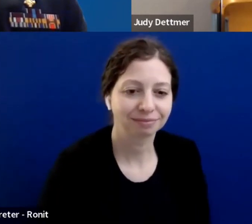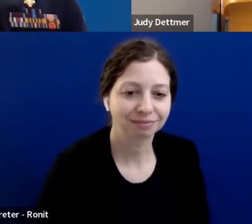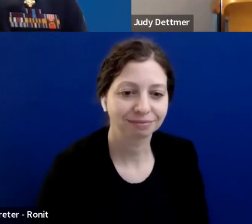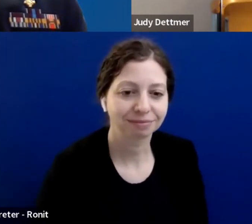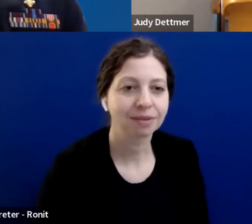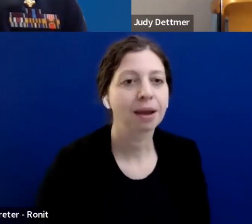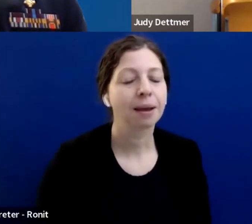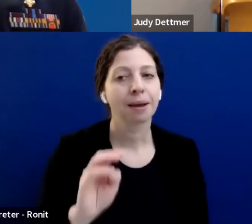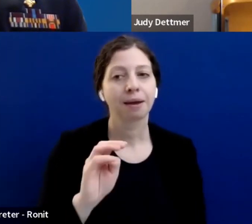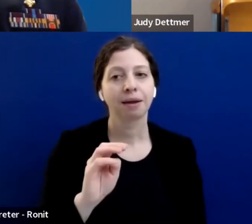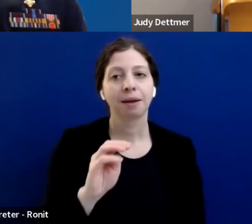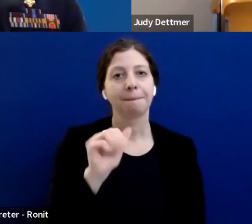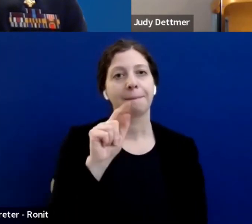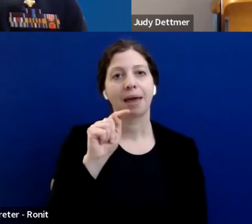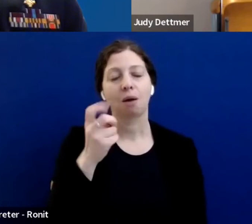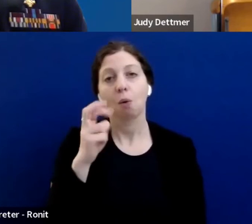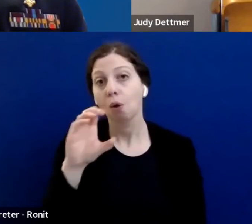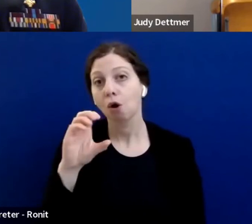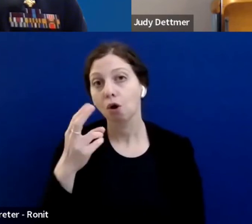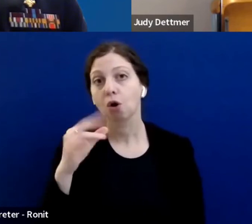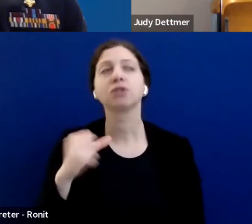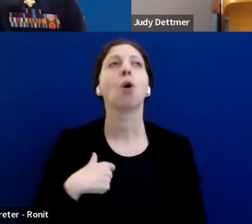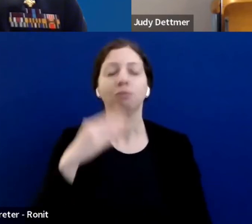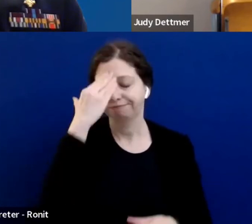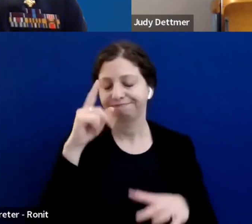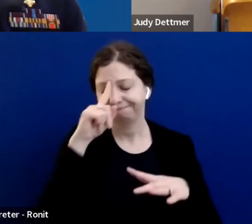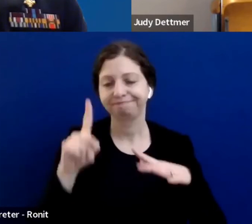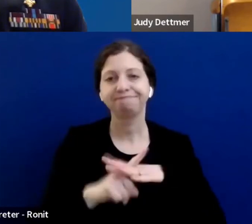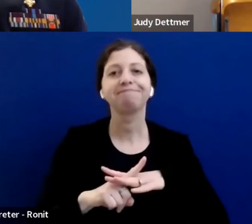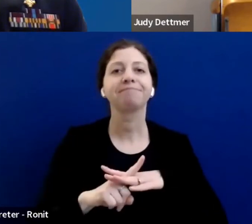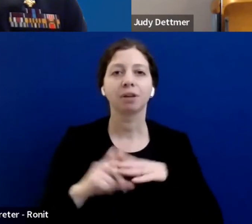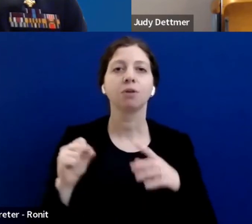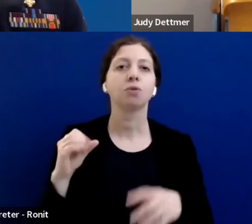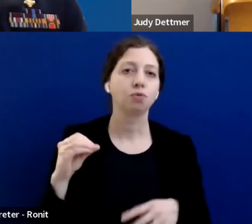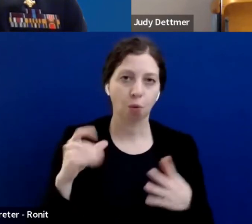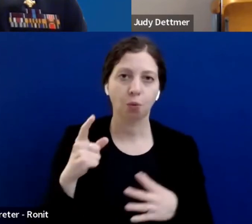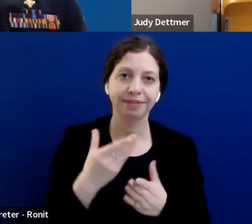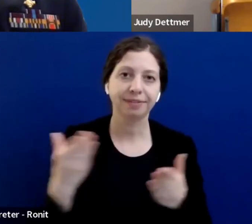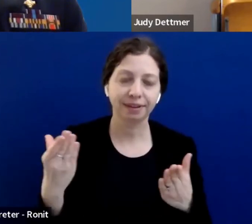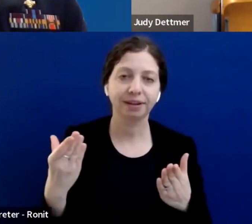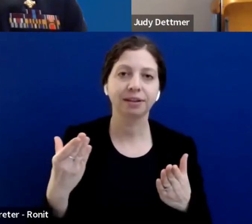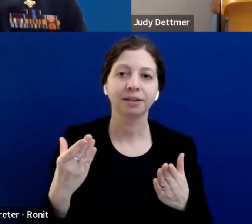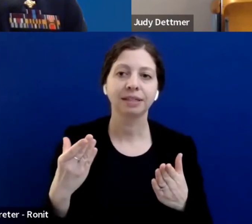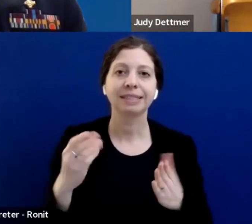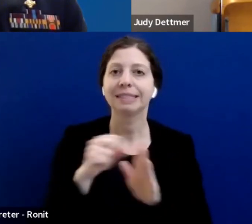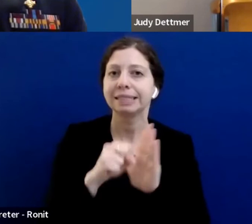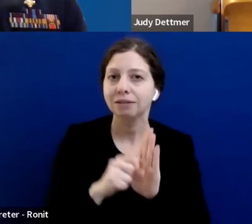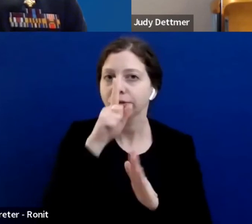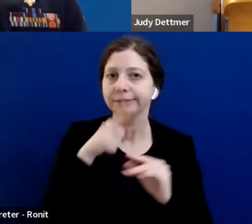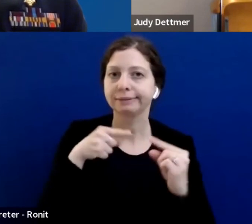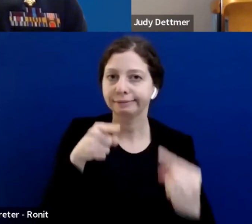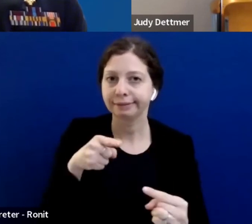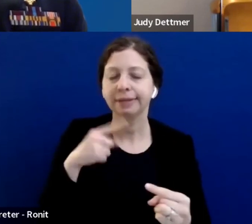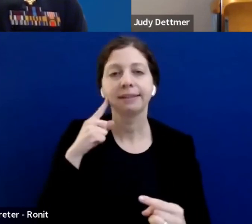Matt, or for Chris, I should say. Oh, I know what my question was. So one thing that states really struggle with, I think there are some